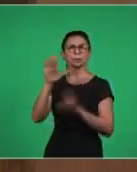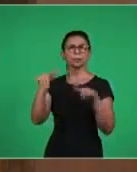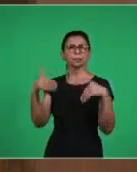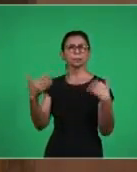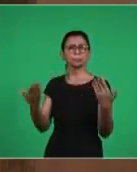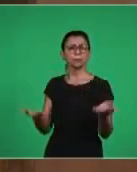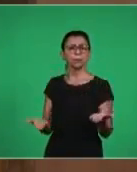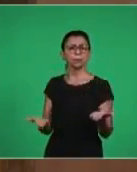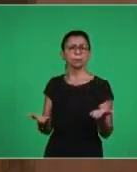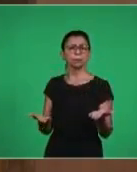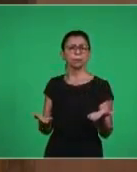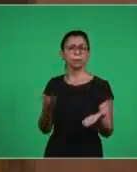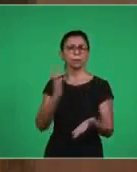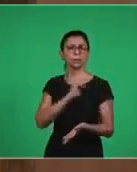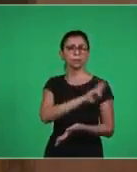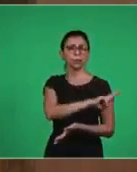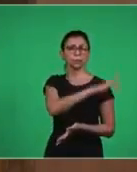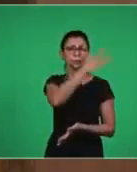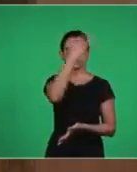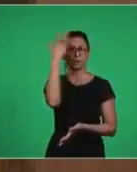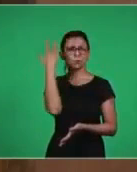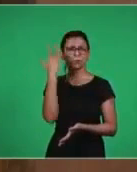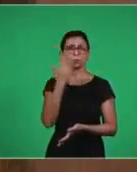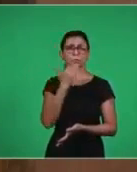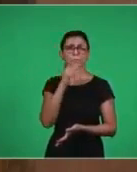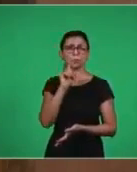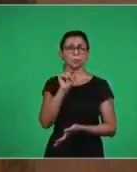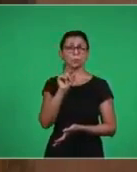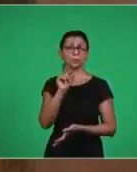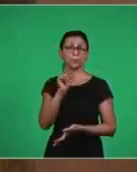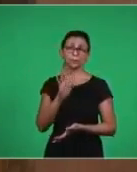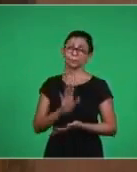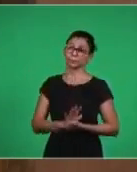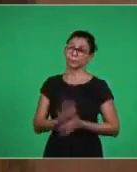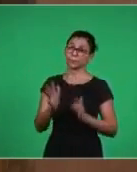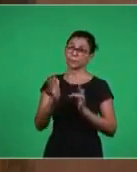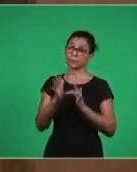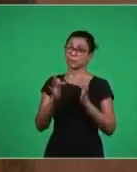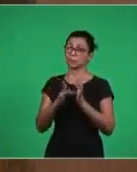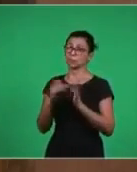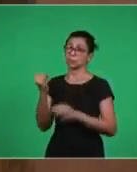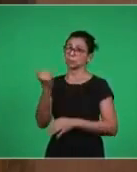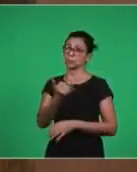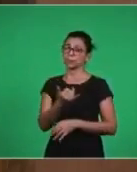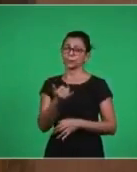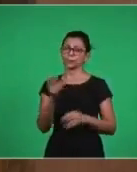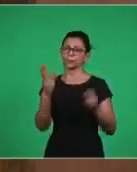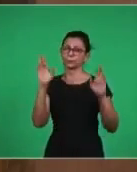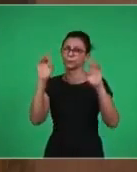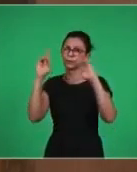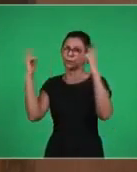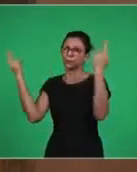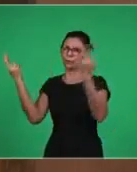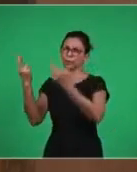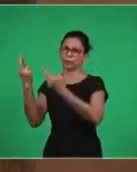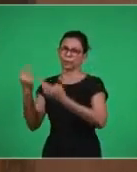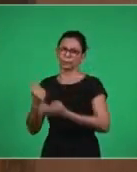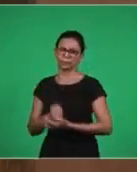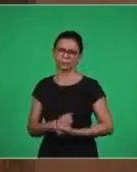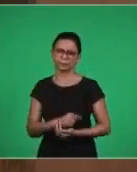Was this what was the Pharisees eating? So the kingdom, Jesus is saying, see, you're eating